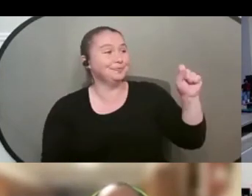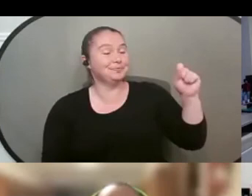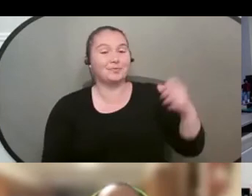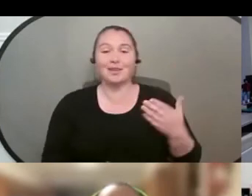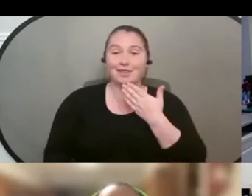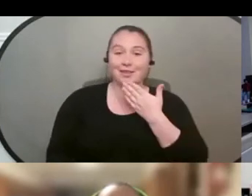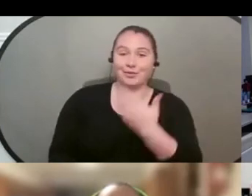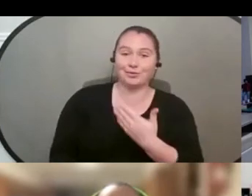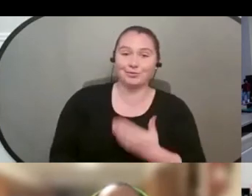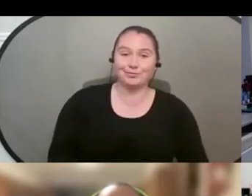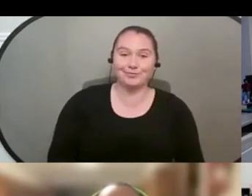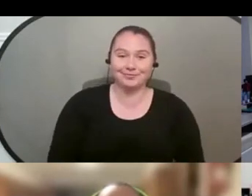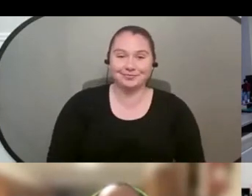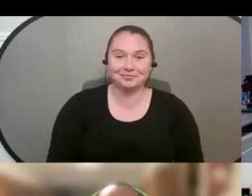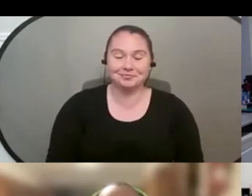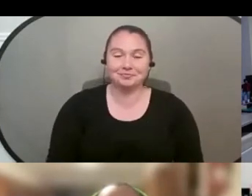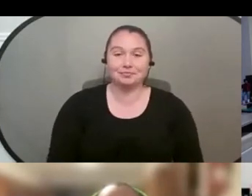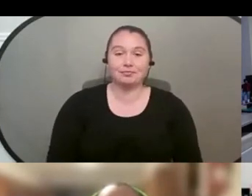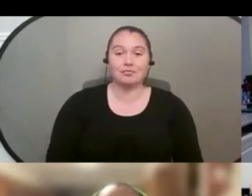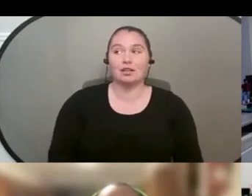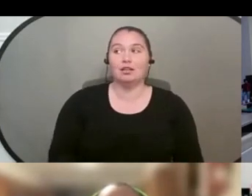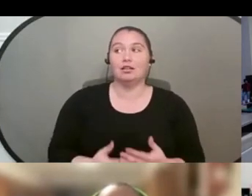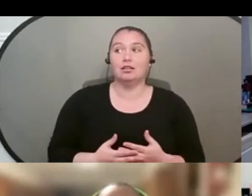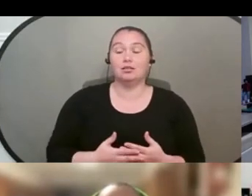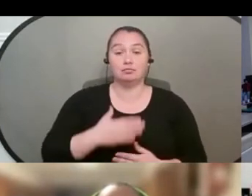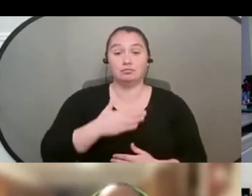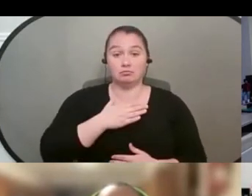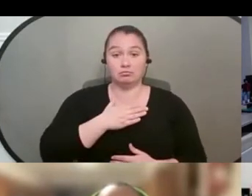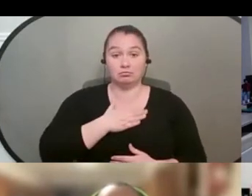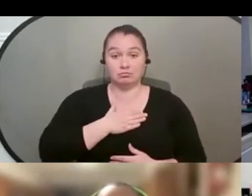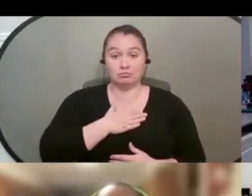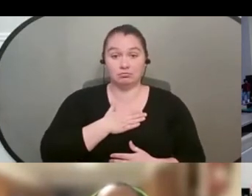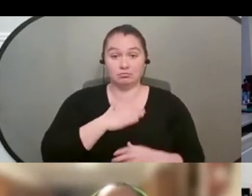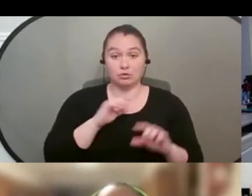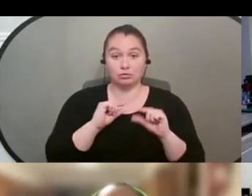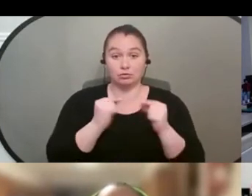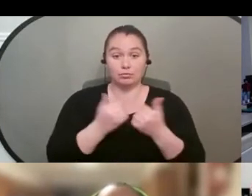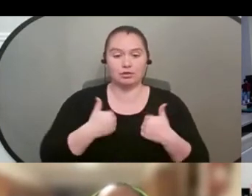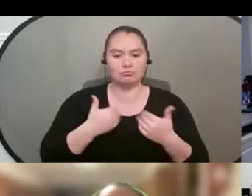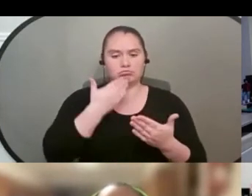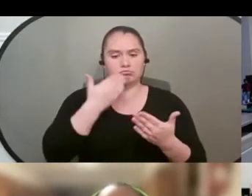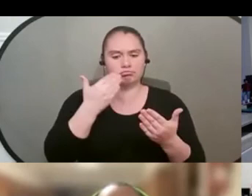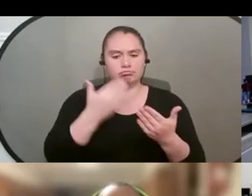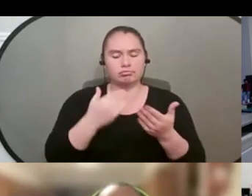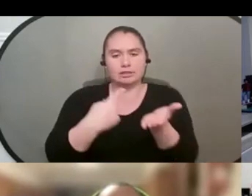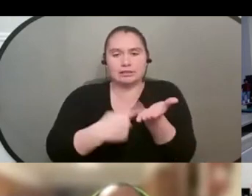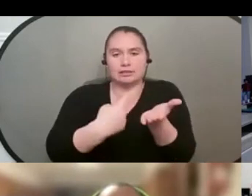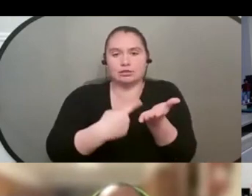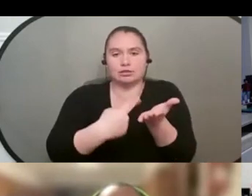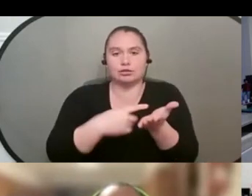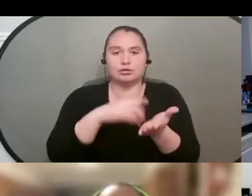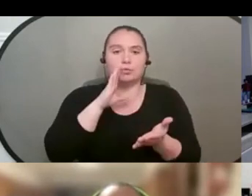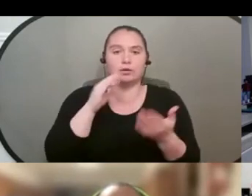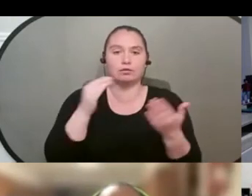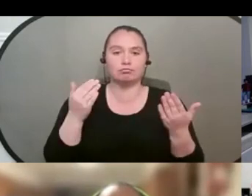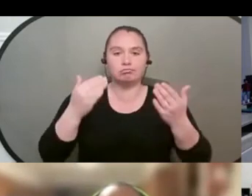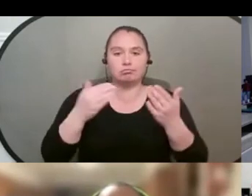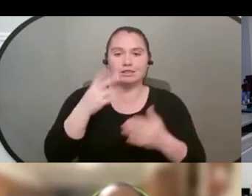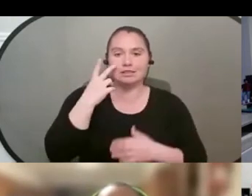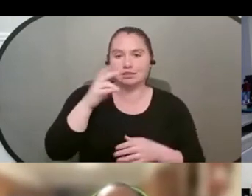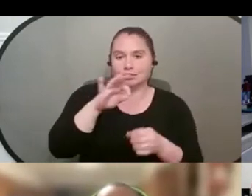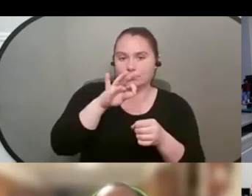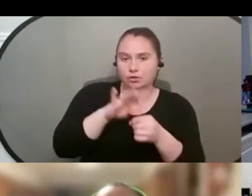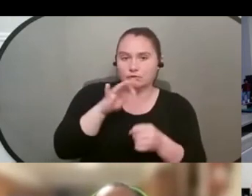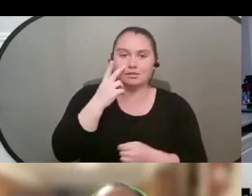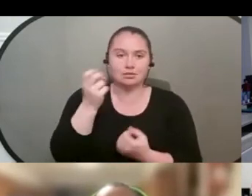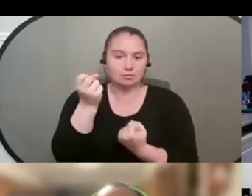Well, we had some great discussions, and I figure we'll report out here before we go to take the vote and kind of see the support.